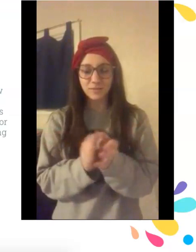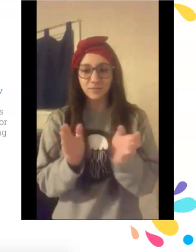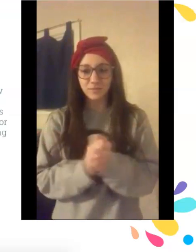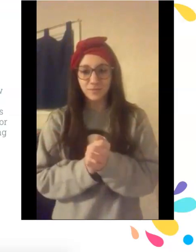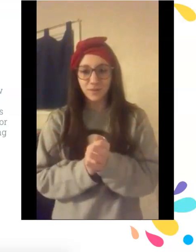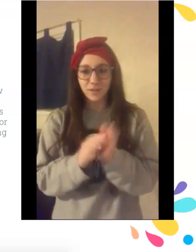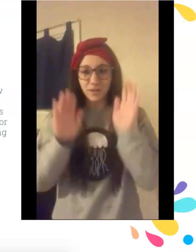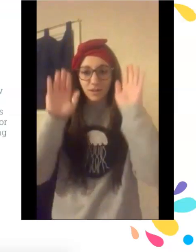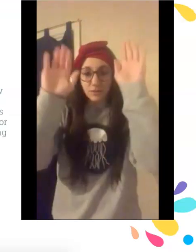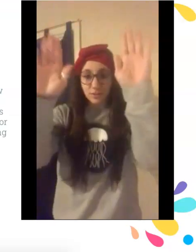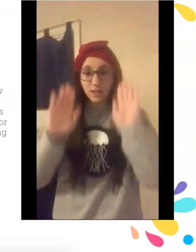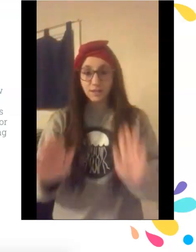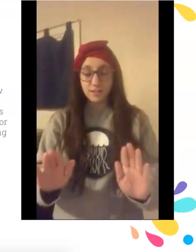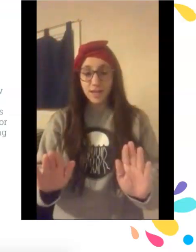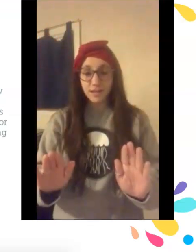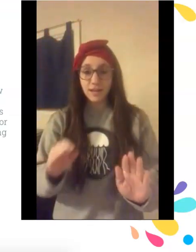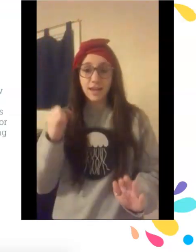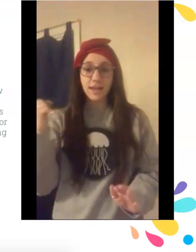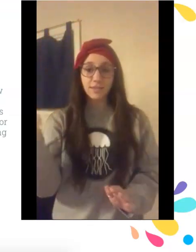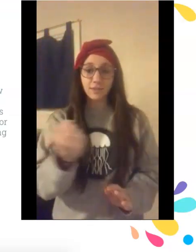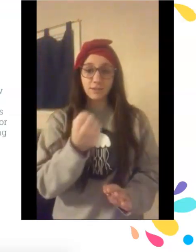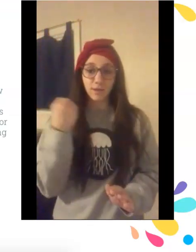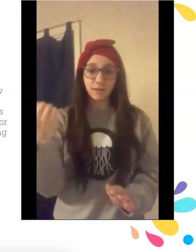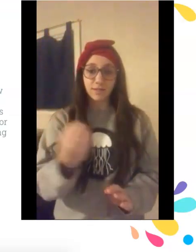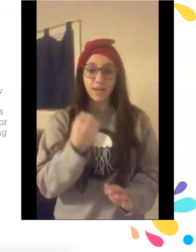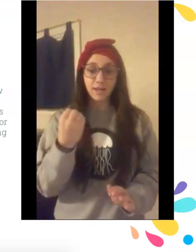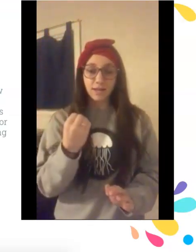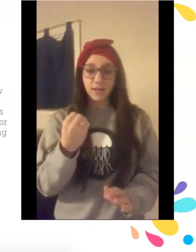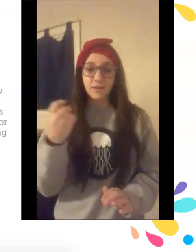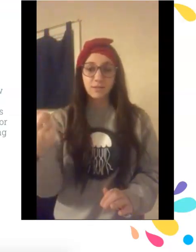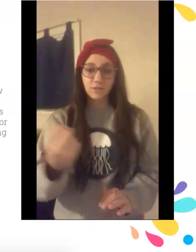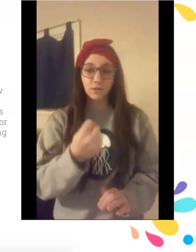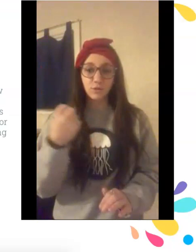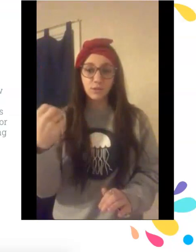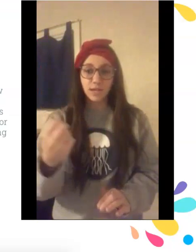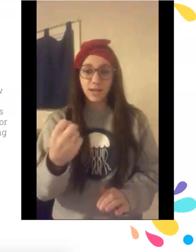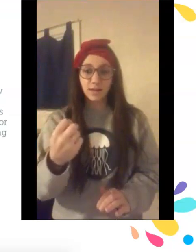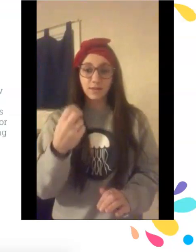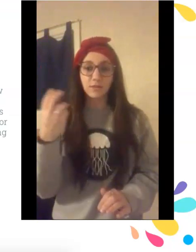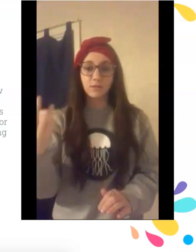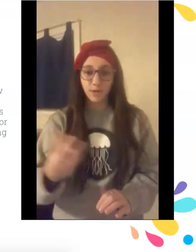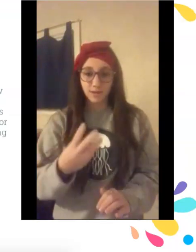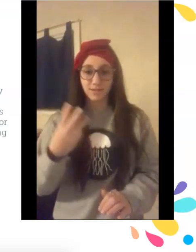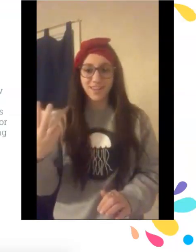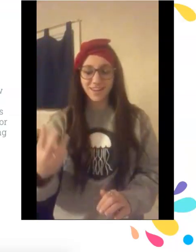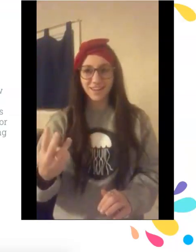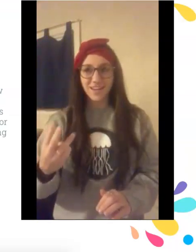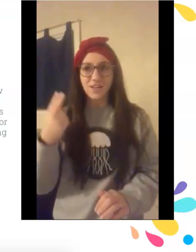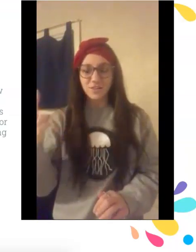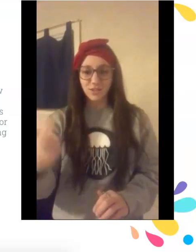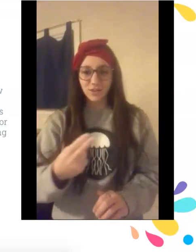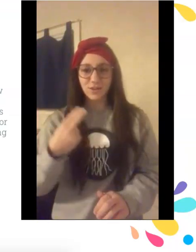week. There's Sunday and there's Monday, there's Tuesday and there's